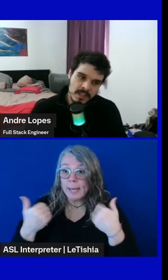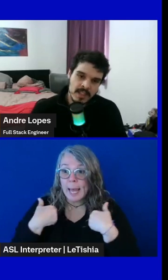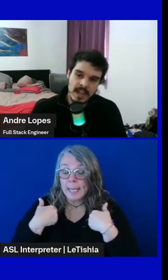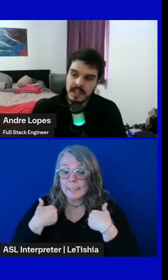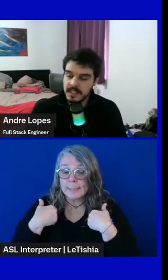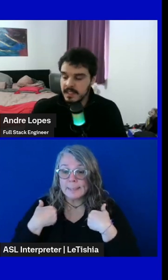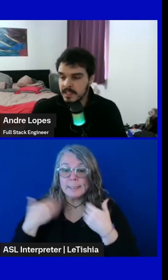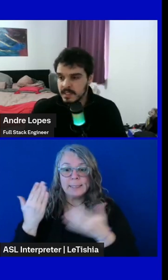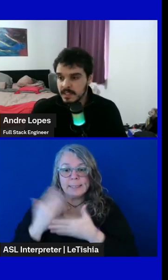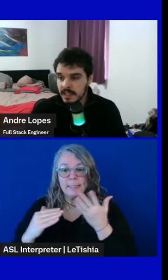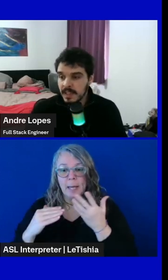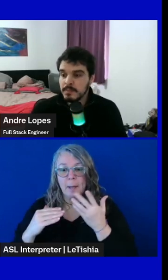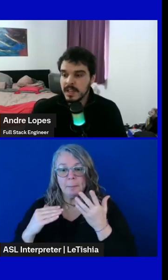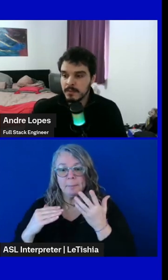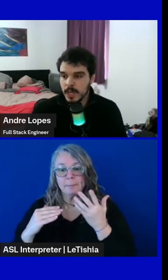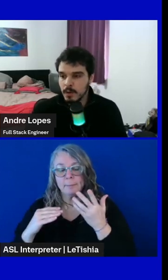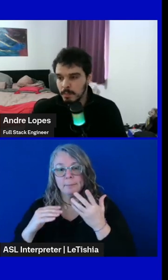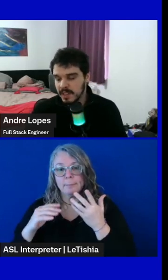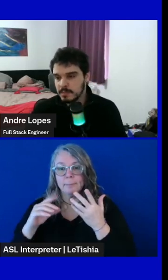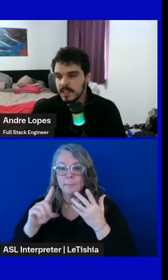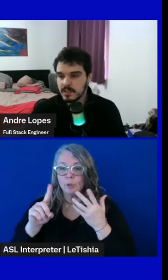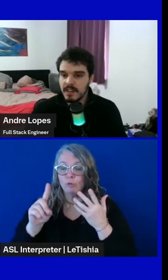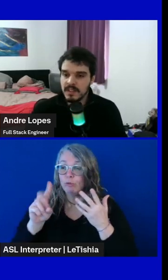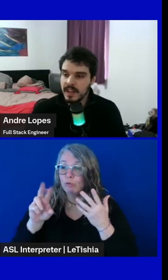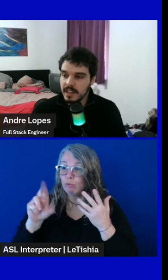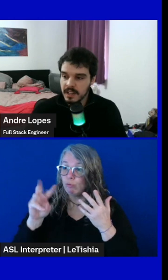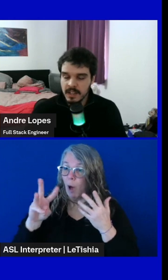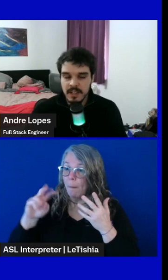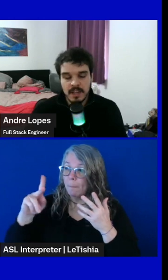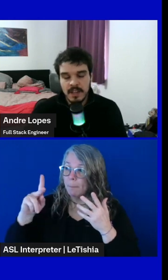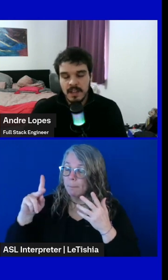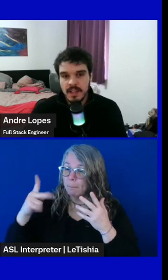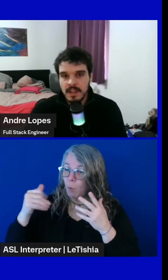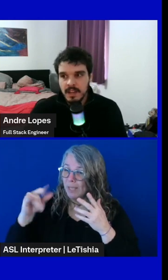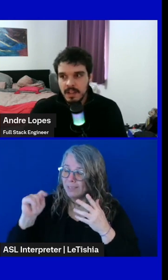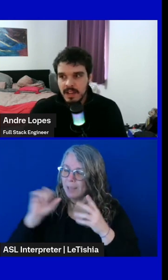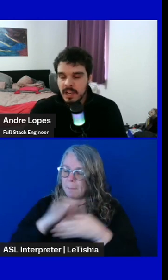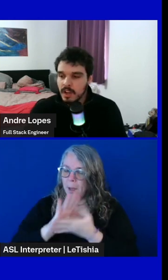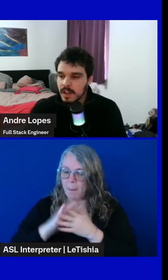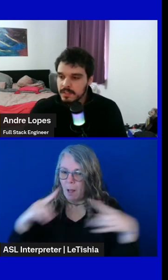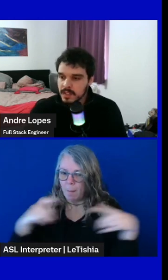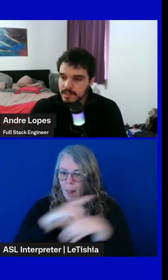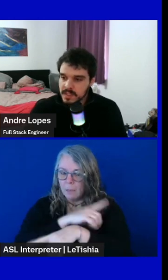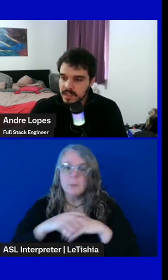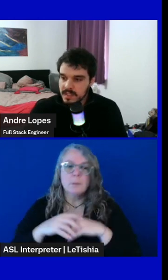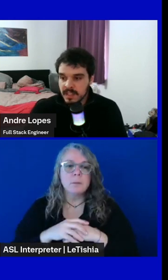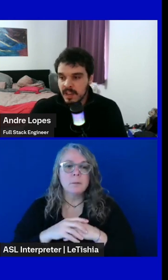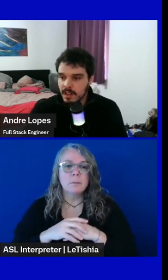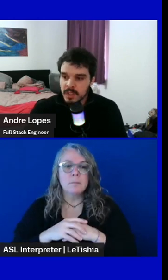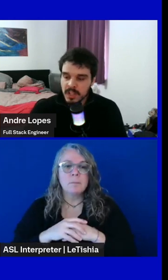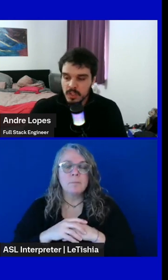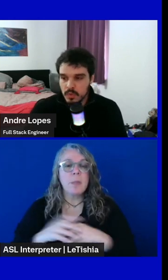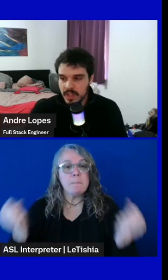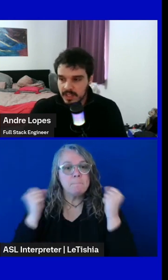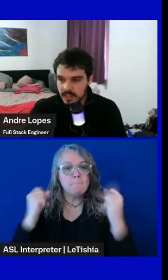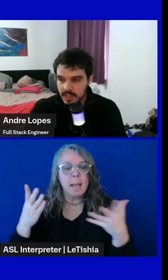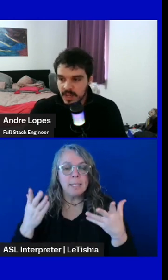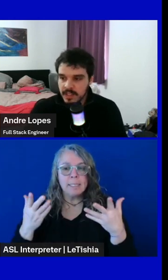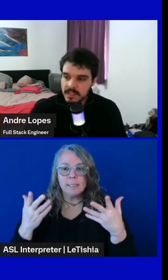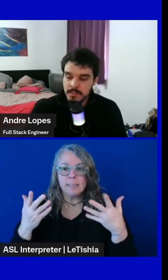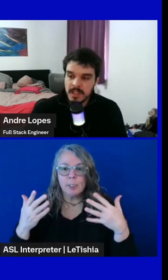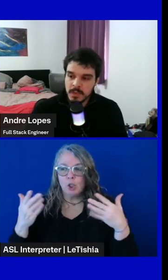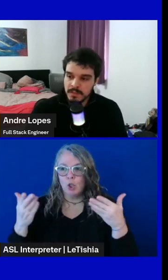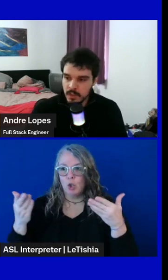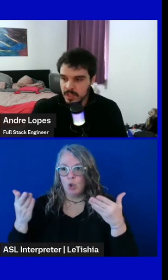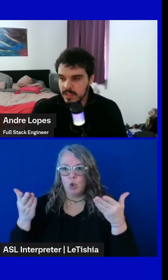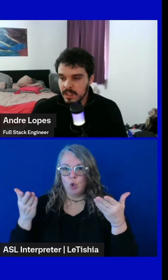drop points that it can become really complex because you have like a lot of services and a lot of connections together,